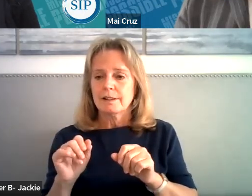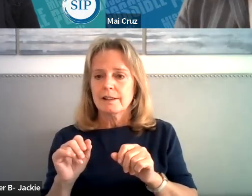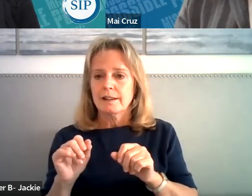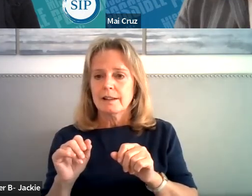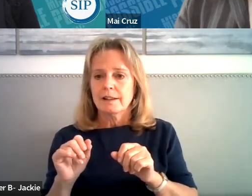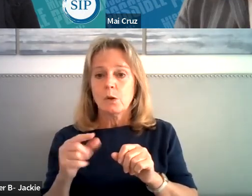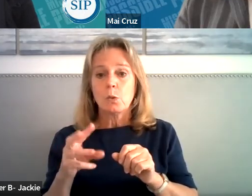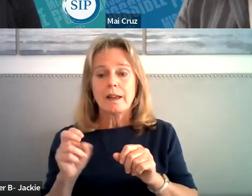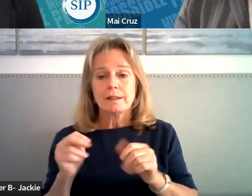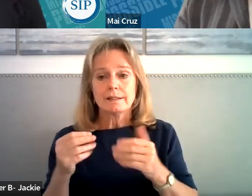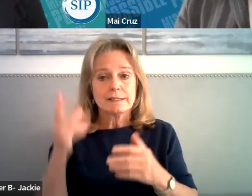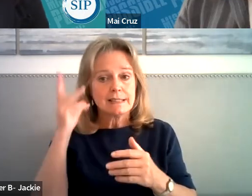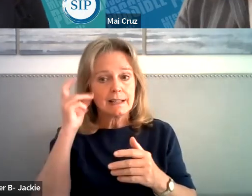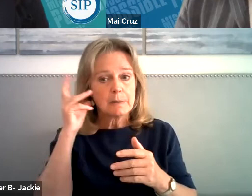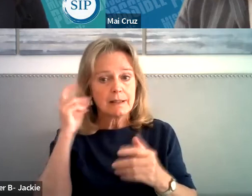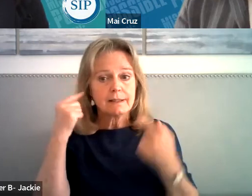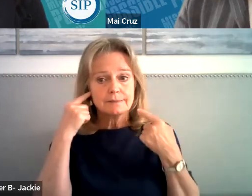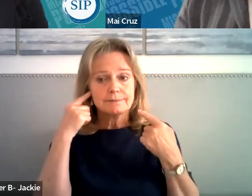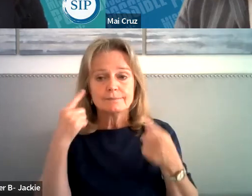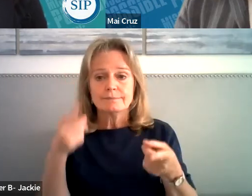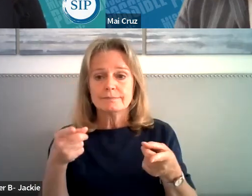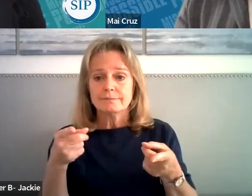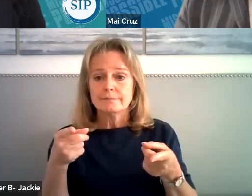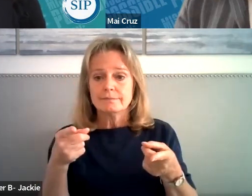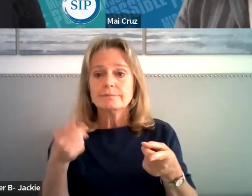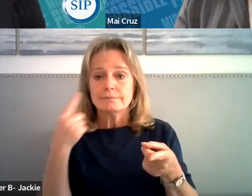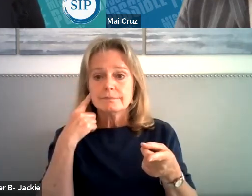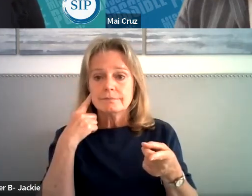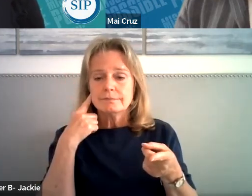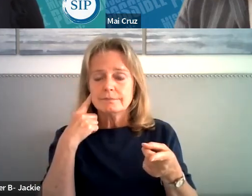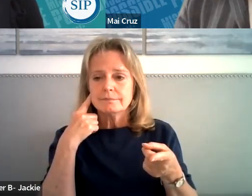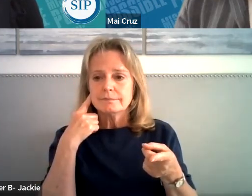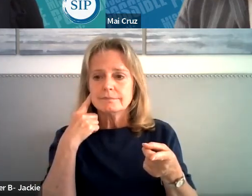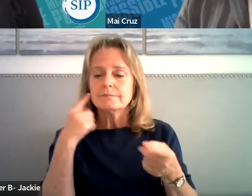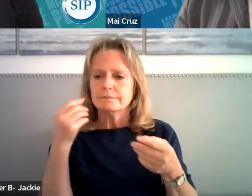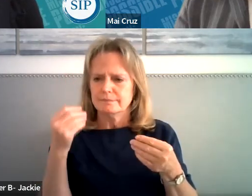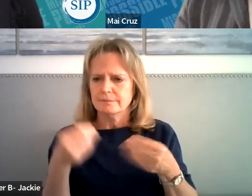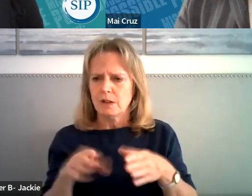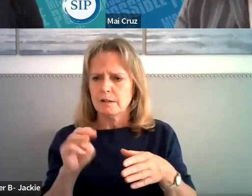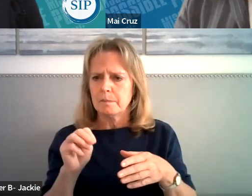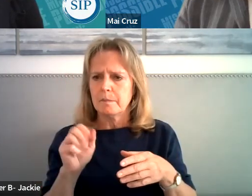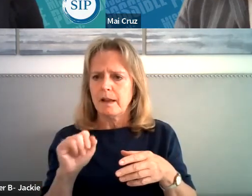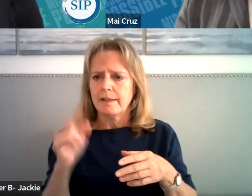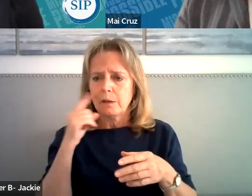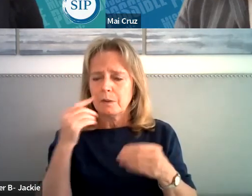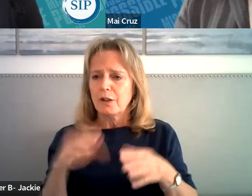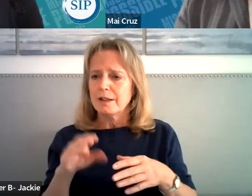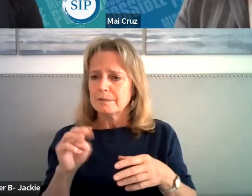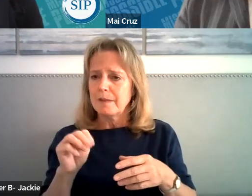Gwen, can you still hear me? I can hear you. Did we just lose Mai? I think we lost